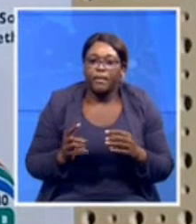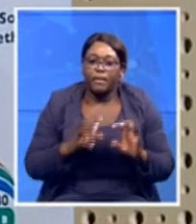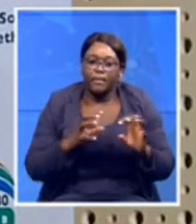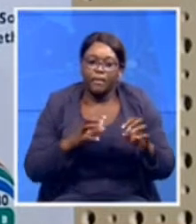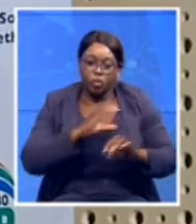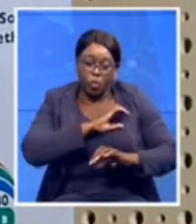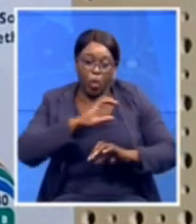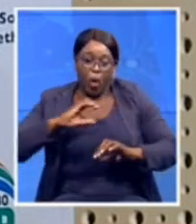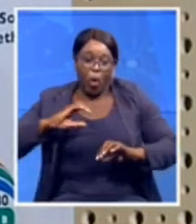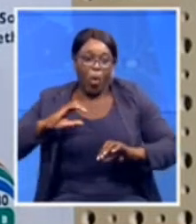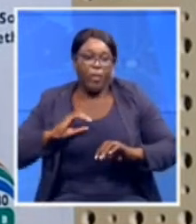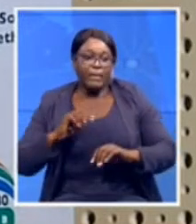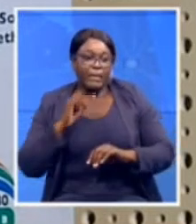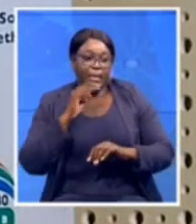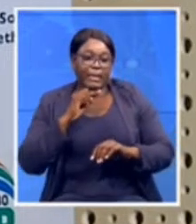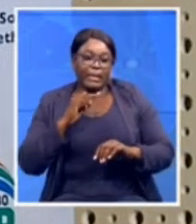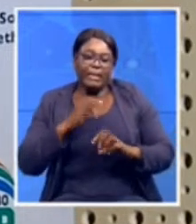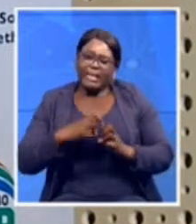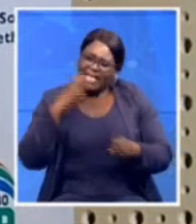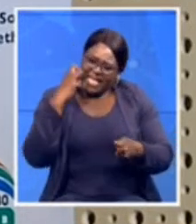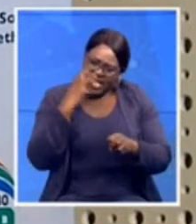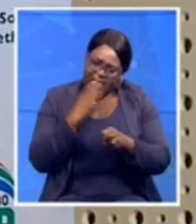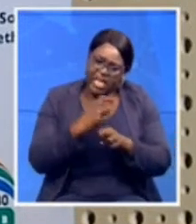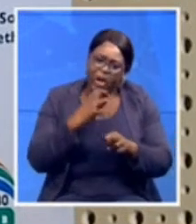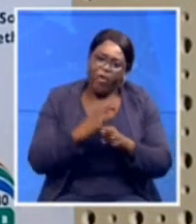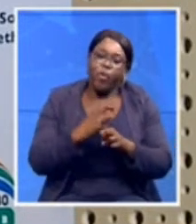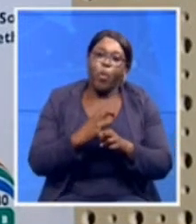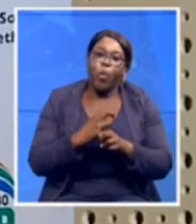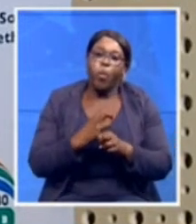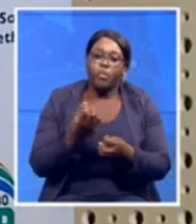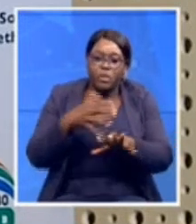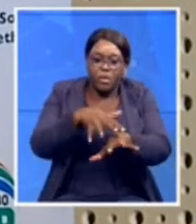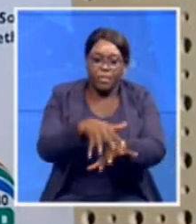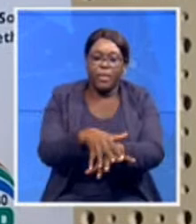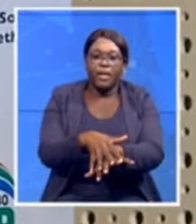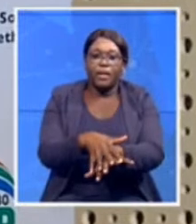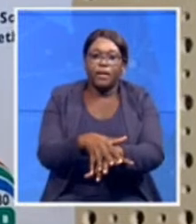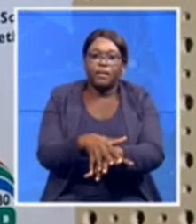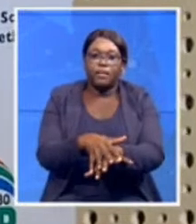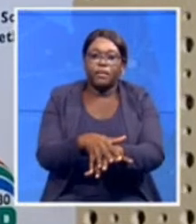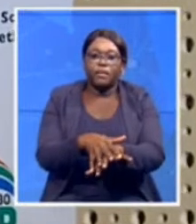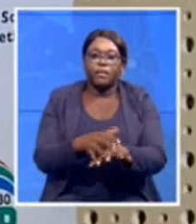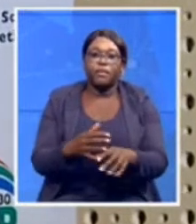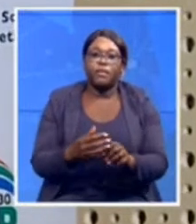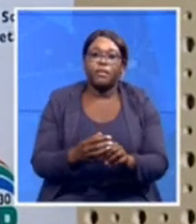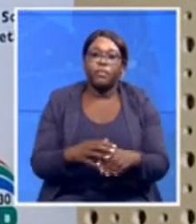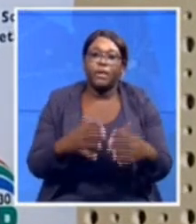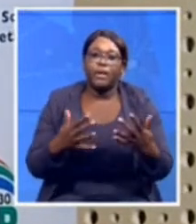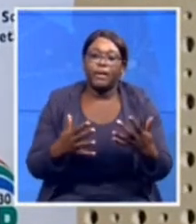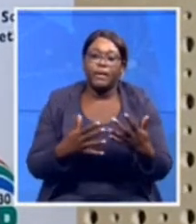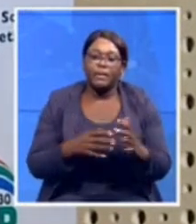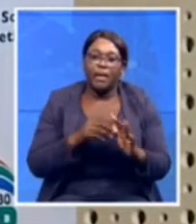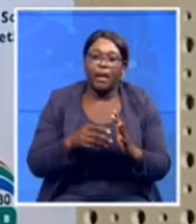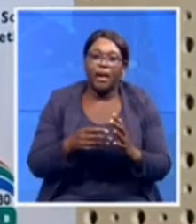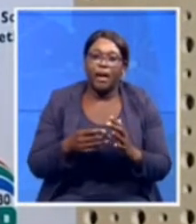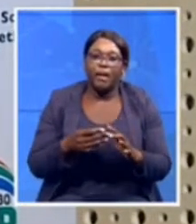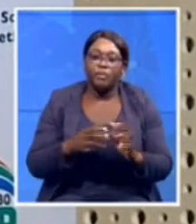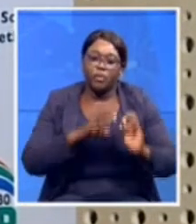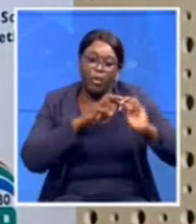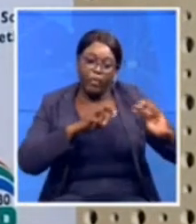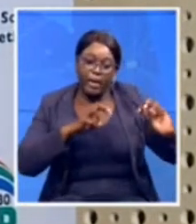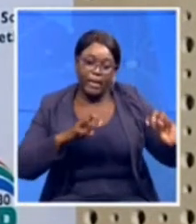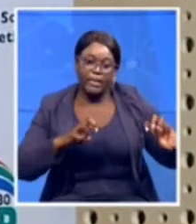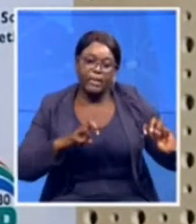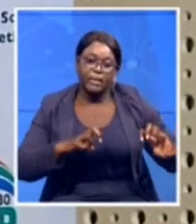to implement. We are going to do a lot of research, because in the absence of research, ongoing research, to guide our regulatory